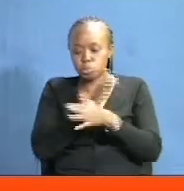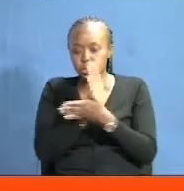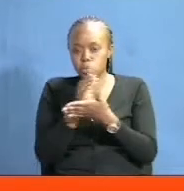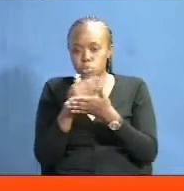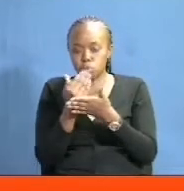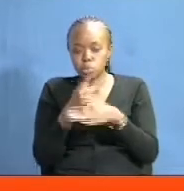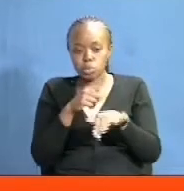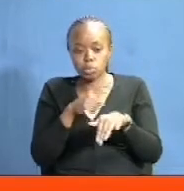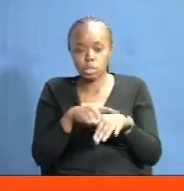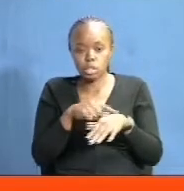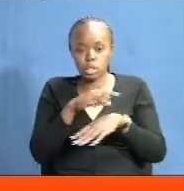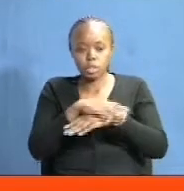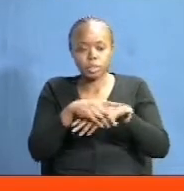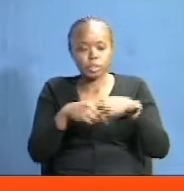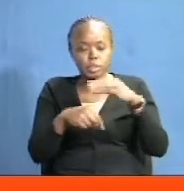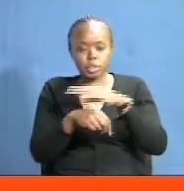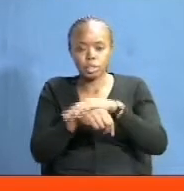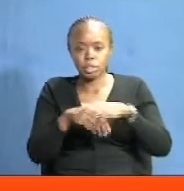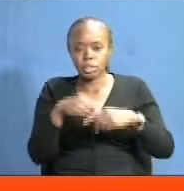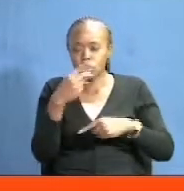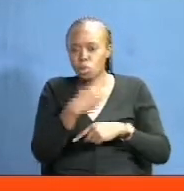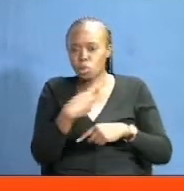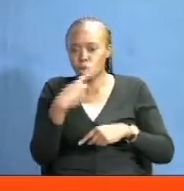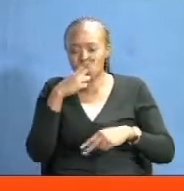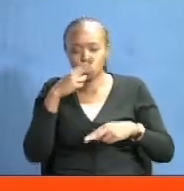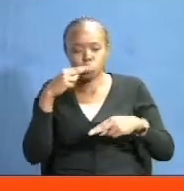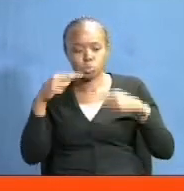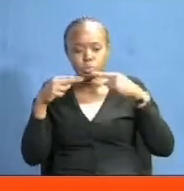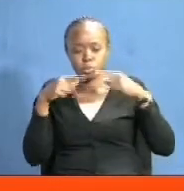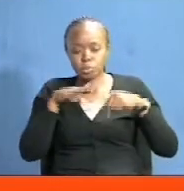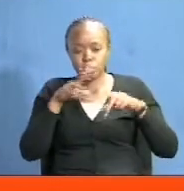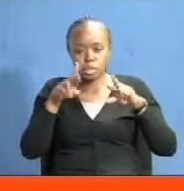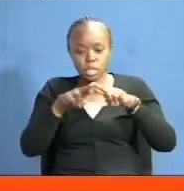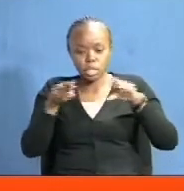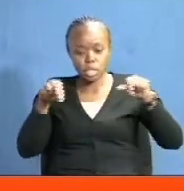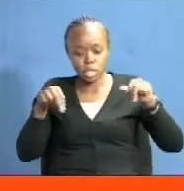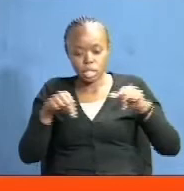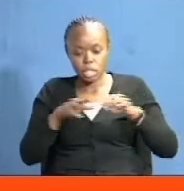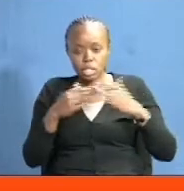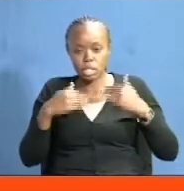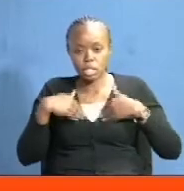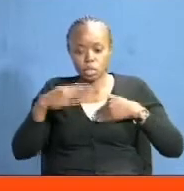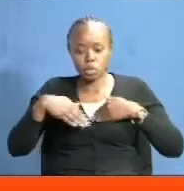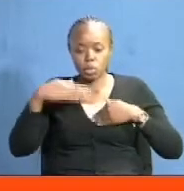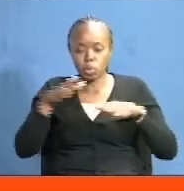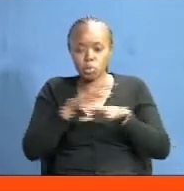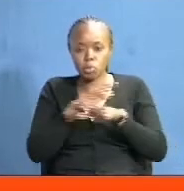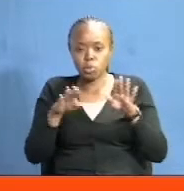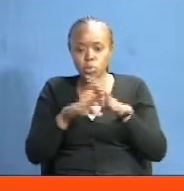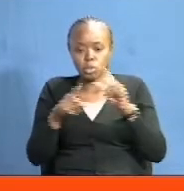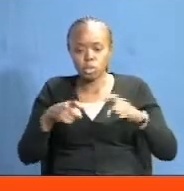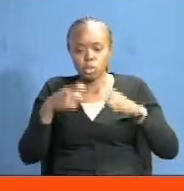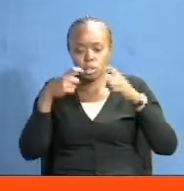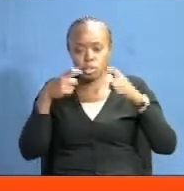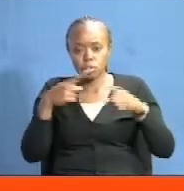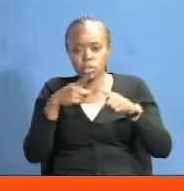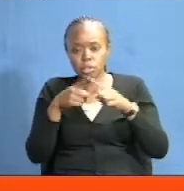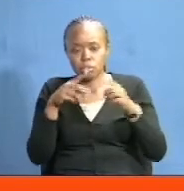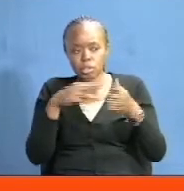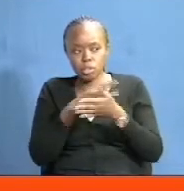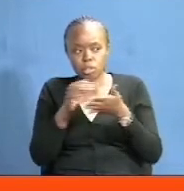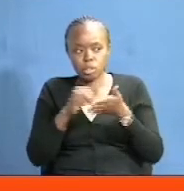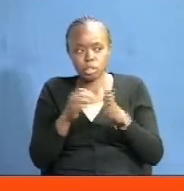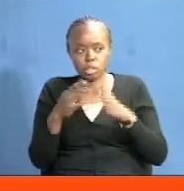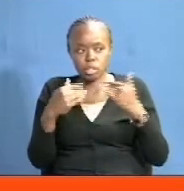comfortable with just being in their hostels, just being in their rooms, and having everything provided unto them. They have not taken